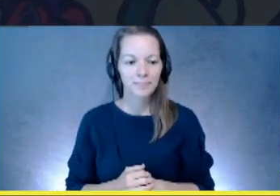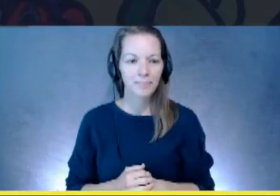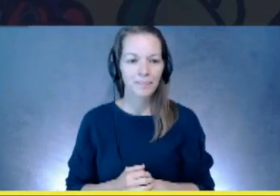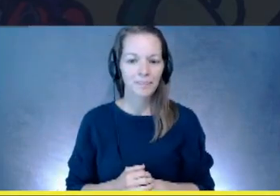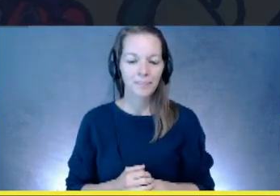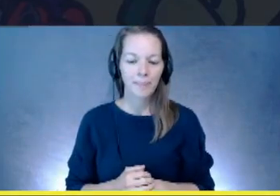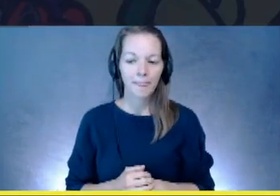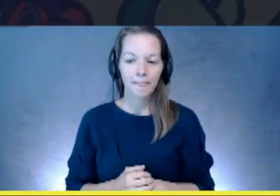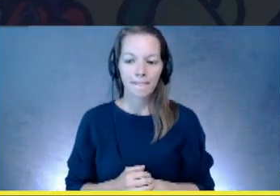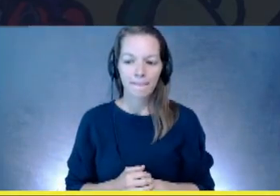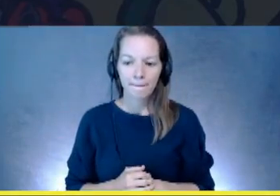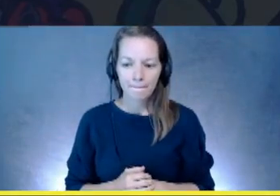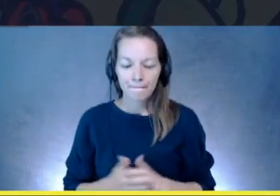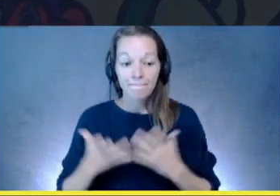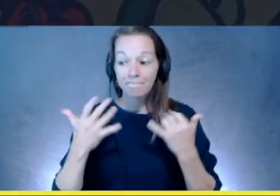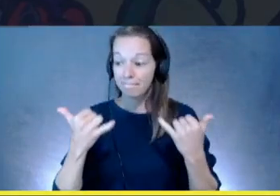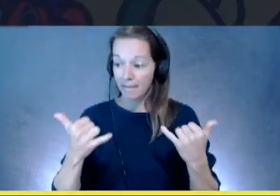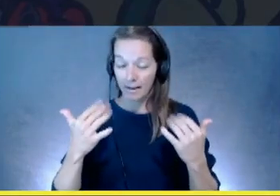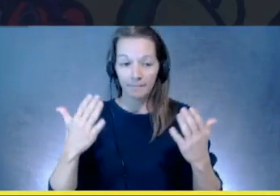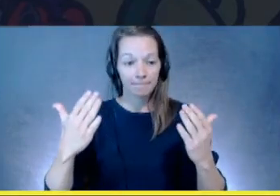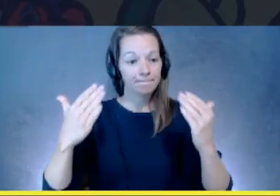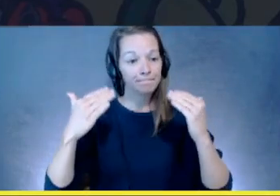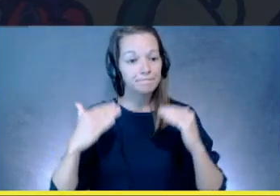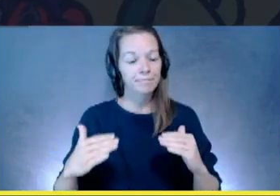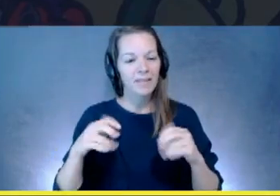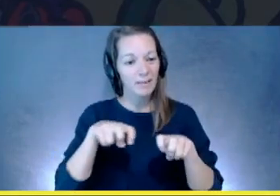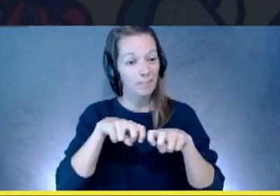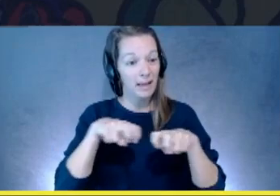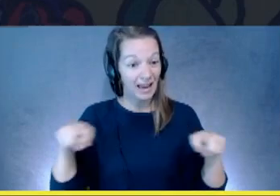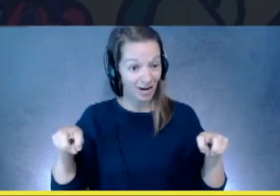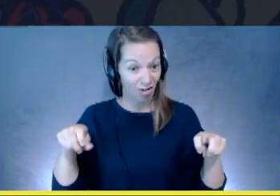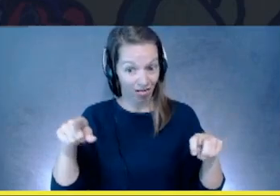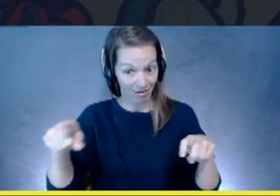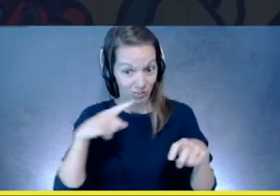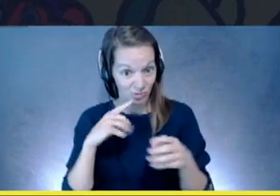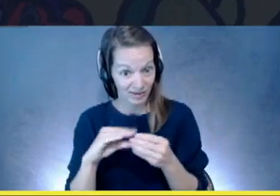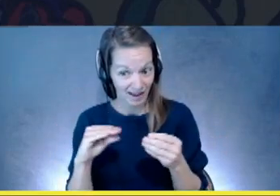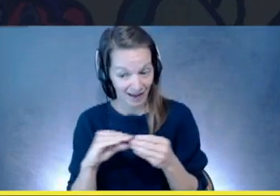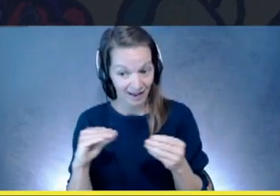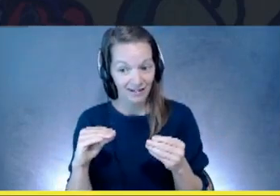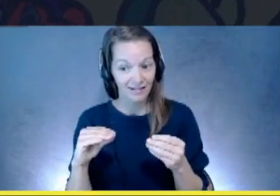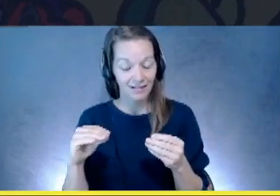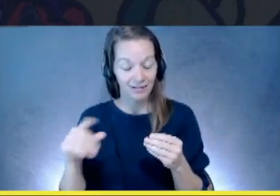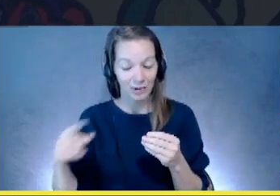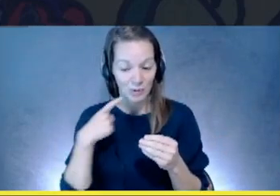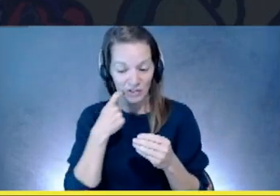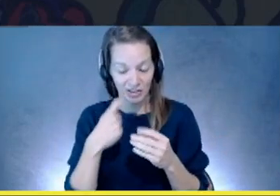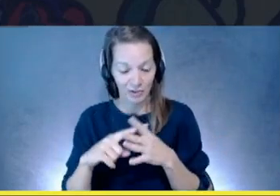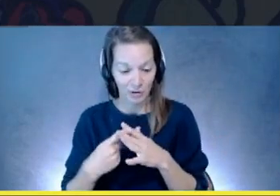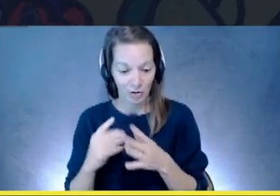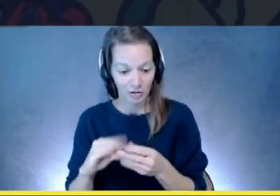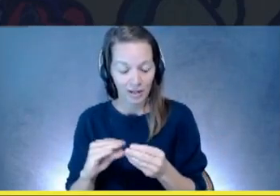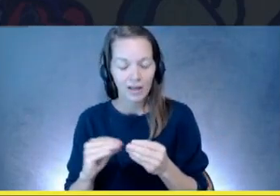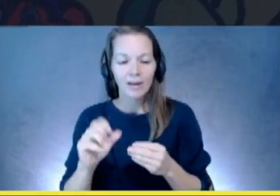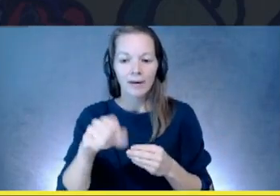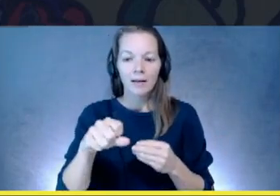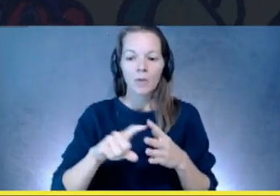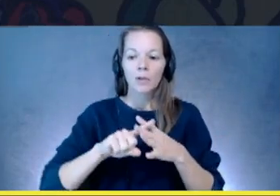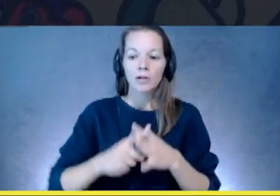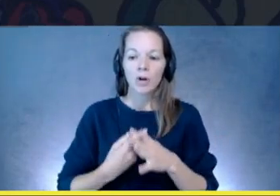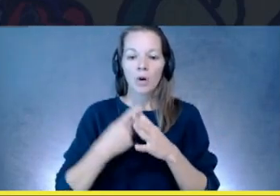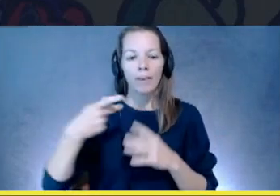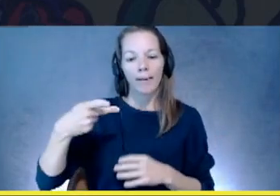We'll now move to one of those panels you referenced as you got started. We're going to kick off with a panel